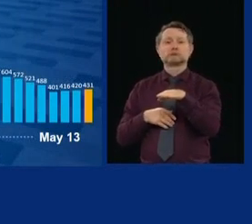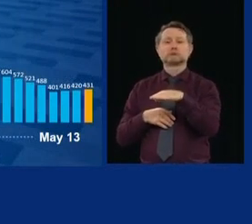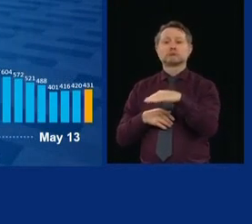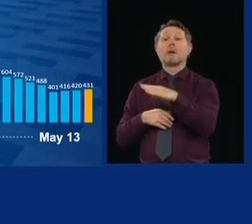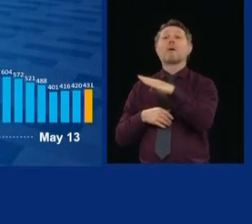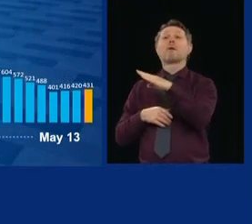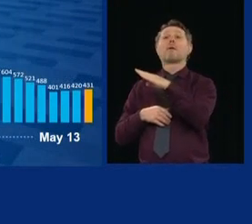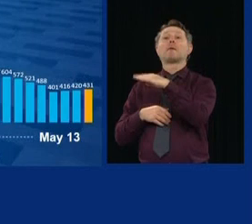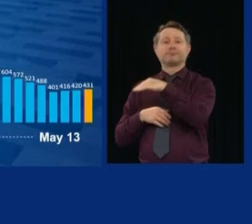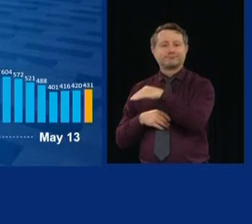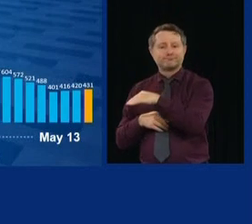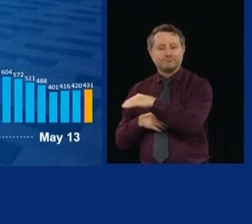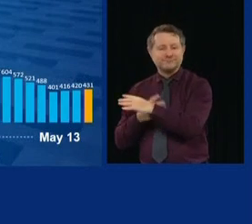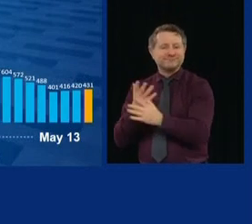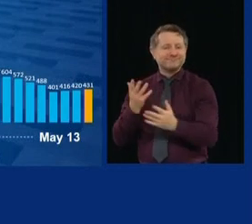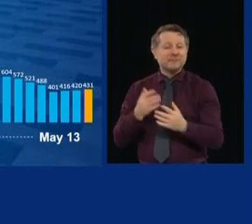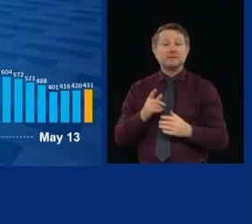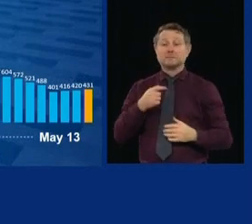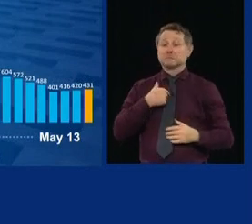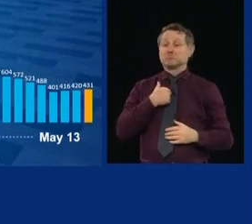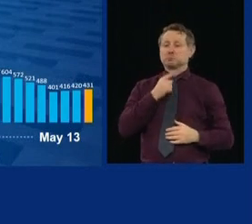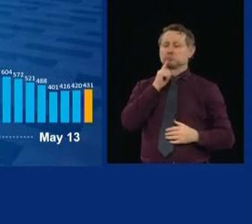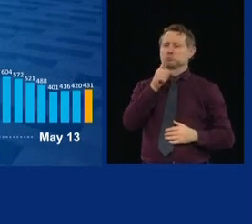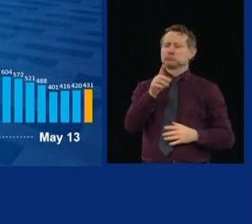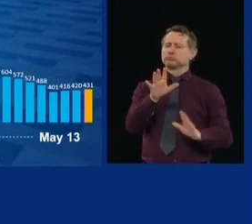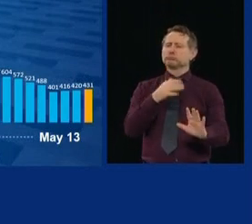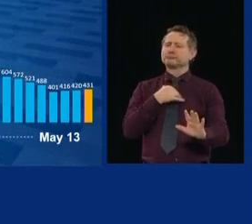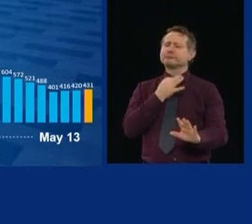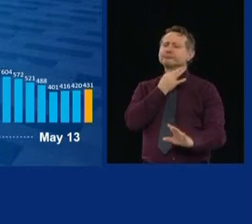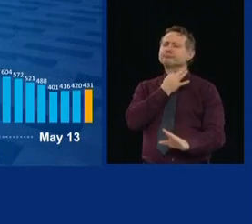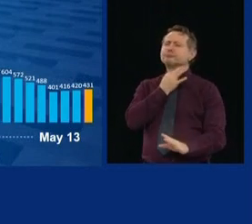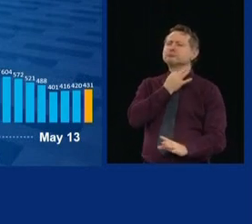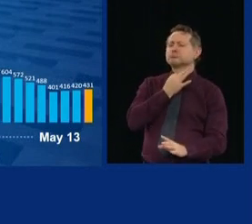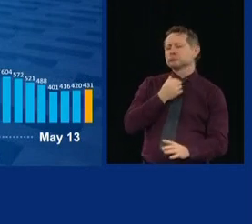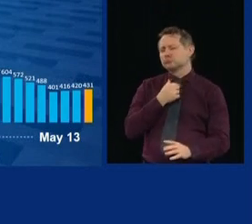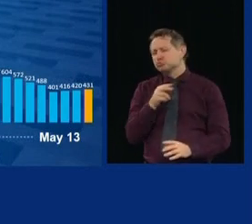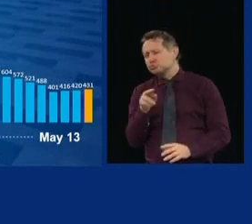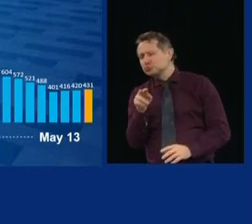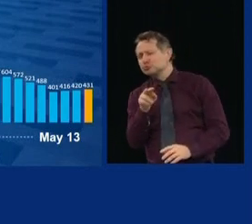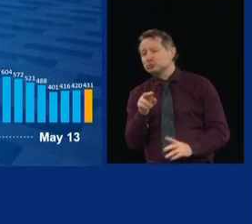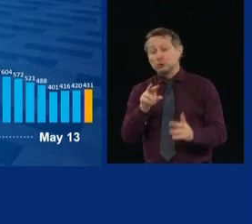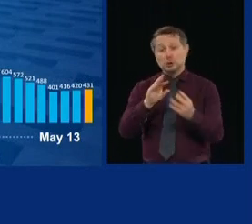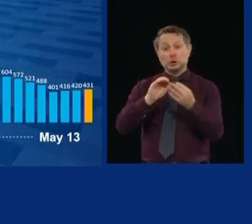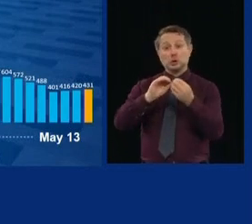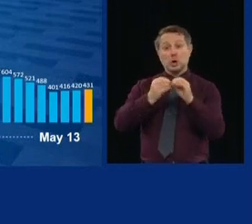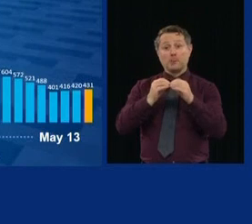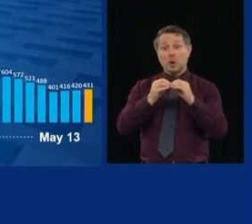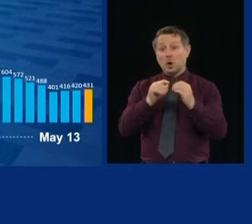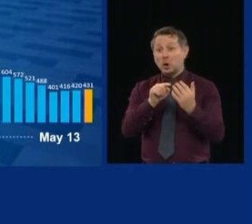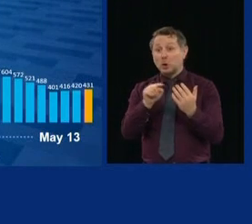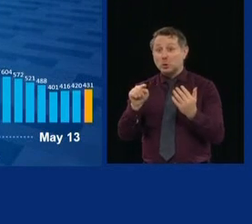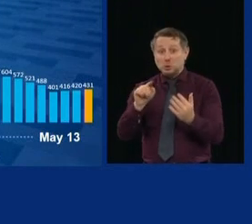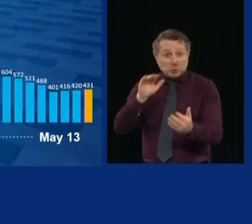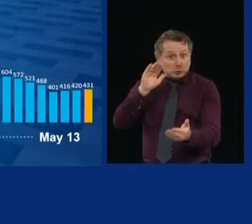We are very curious to find out where that number winds up, how low the new cases go.